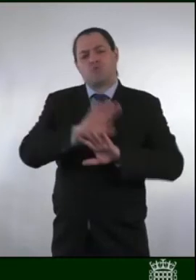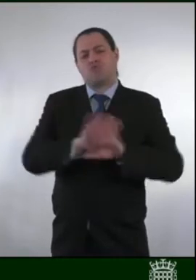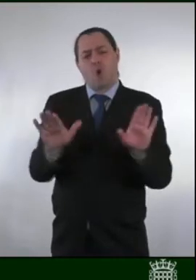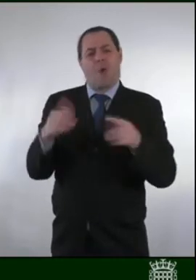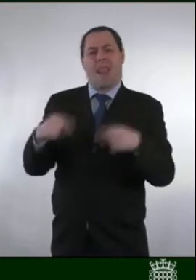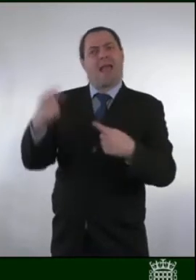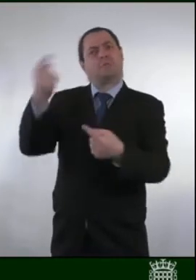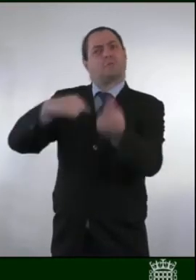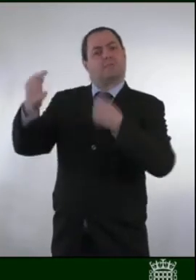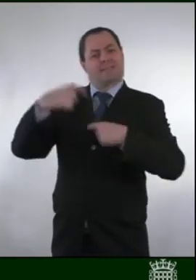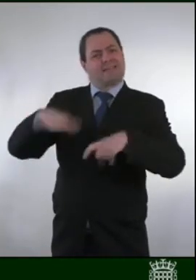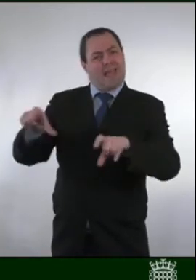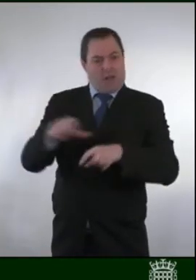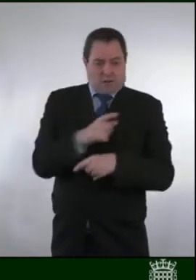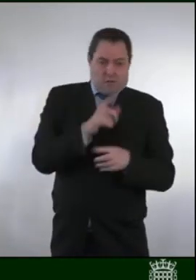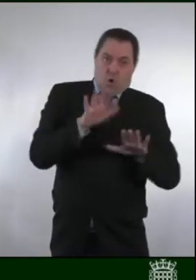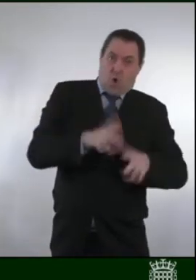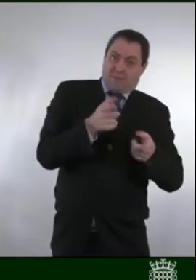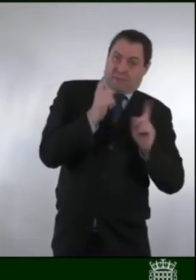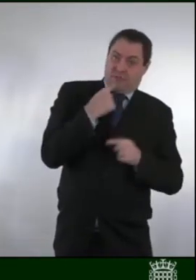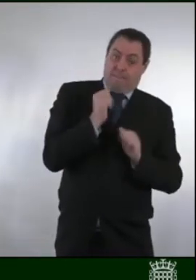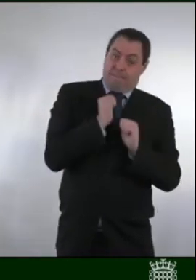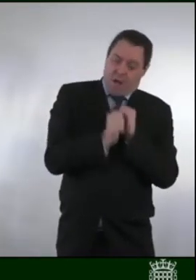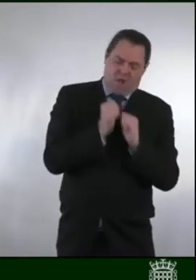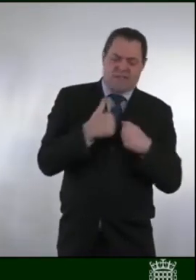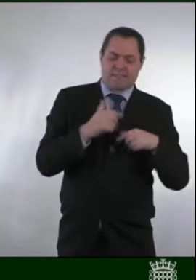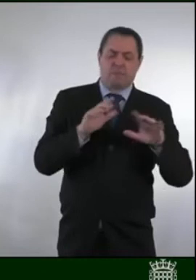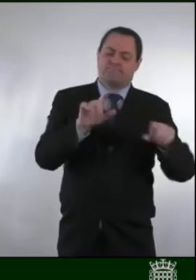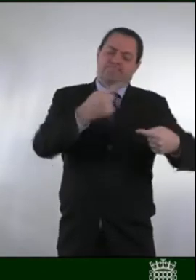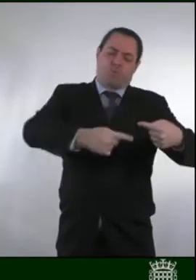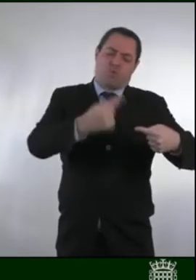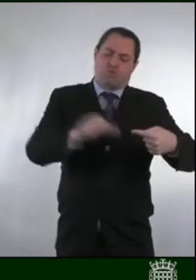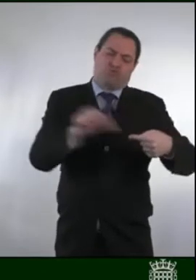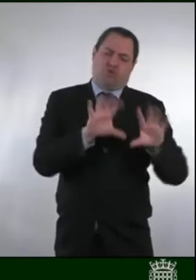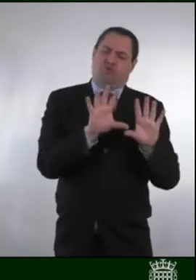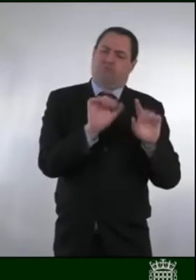who claims that she said last March that we should shut our borders?